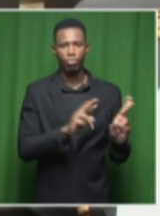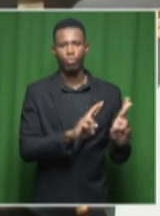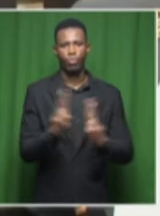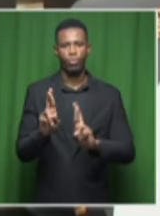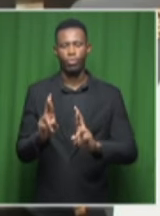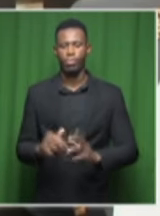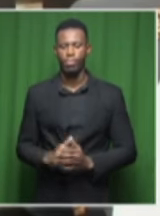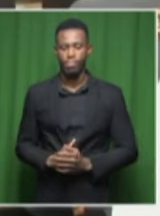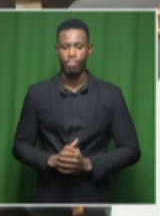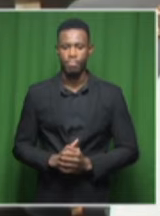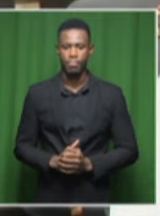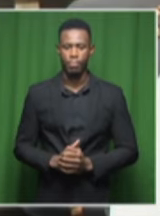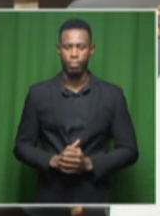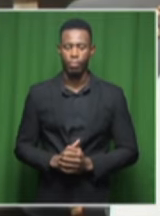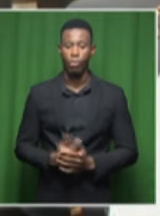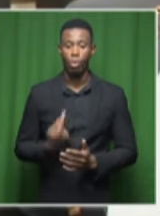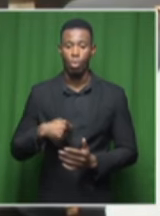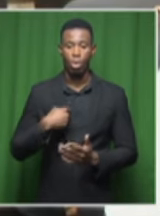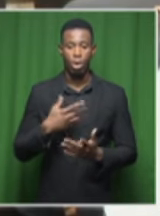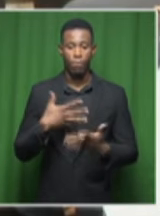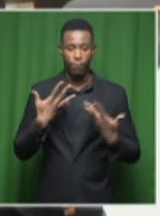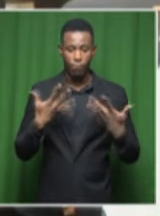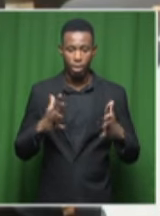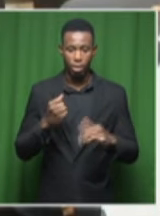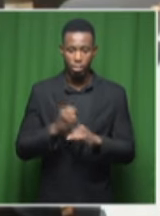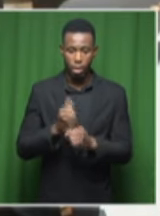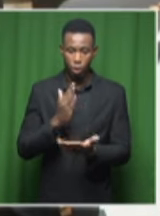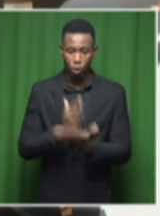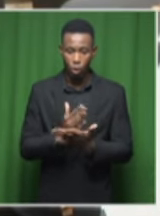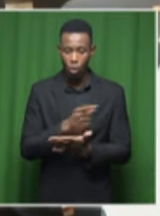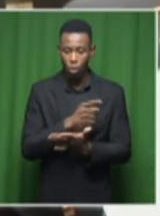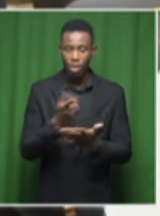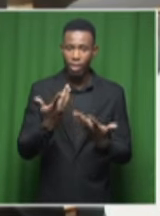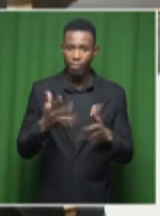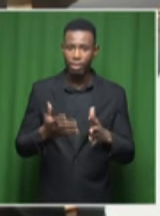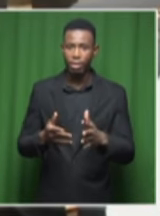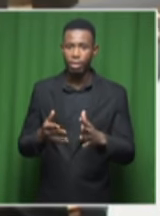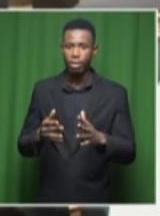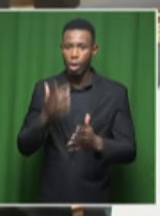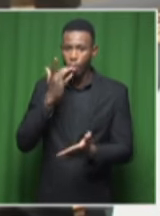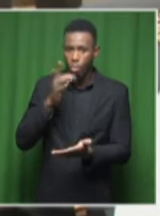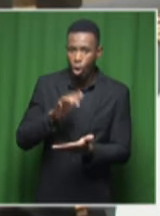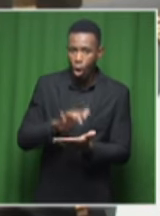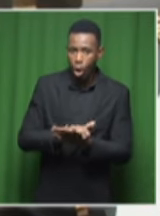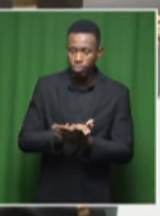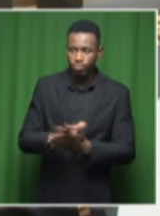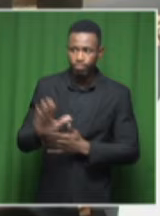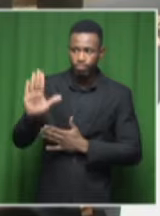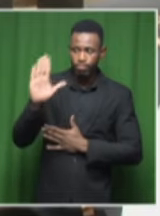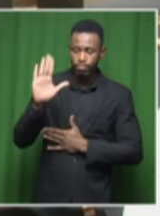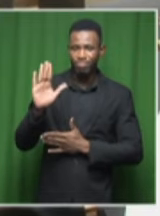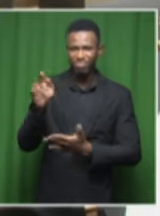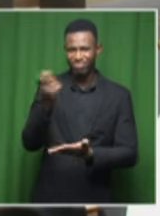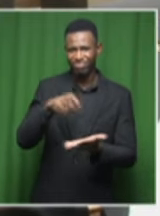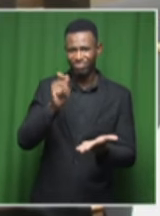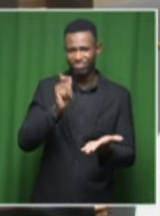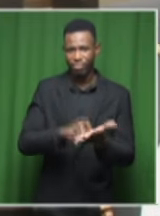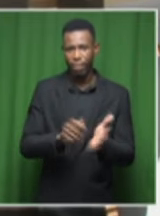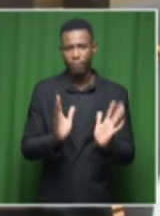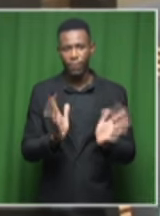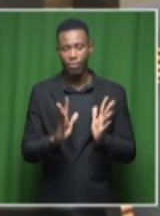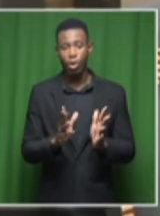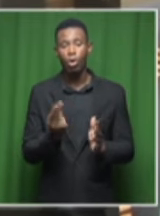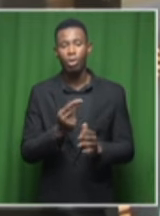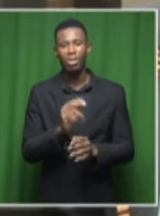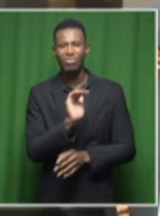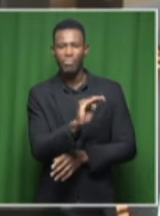we have made sure that our candidates have signed their pledge, just to remind them what is expected and what is not expected